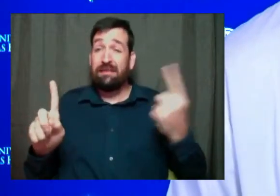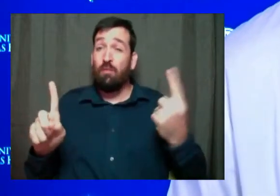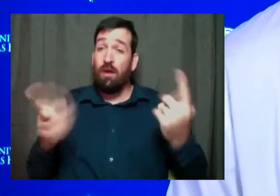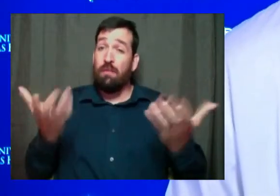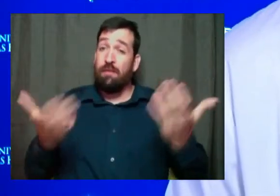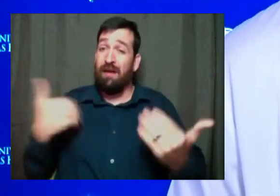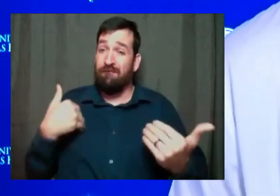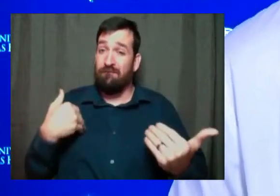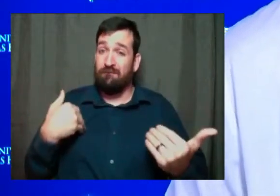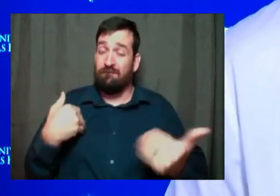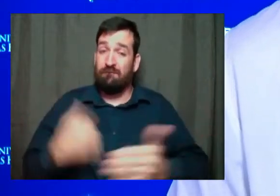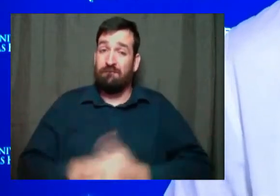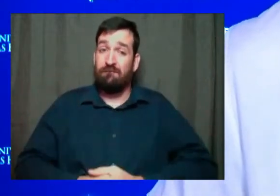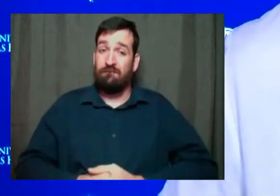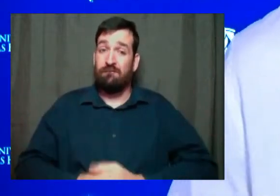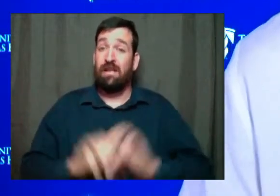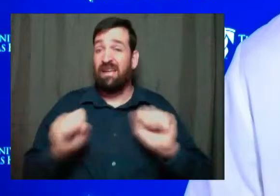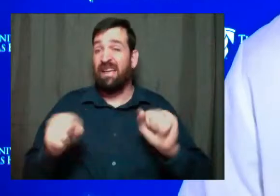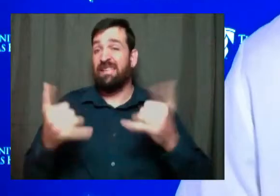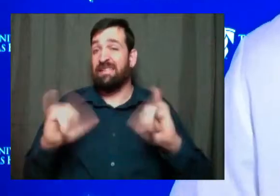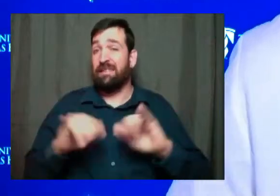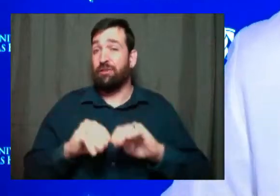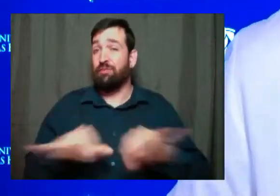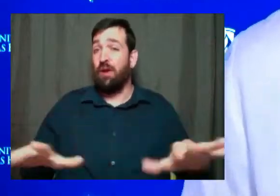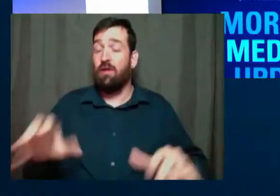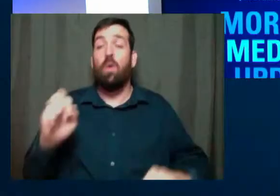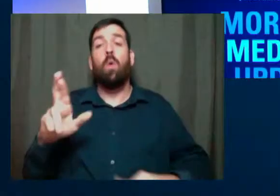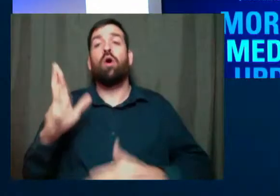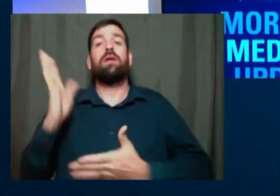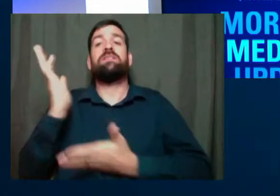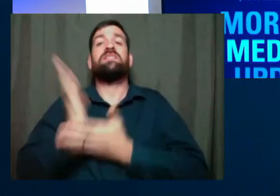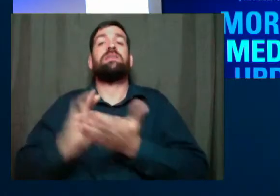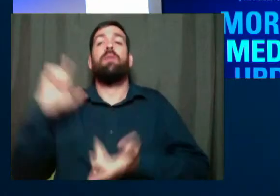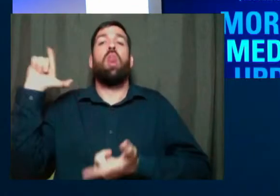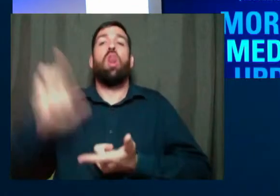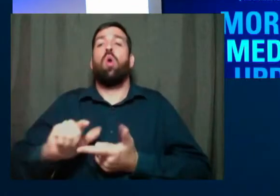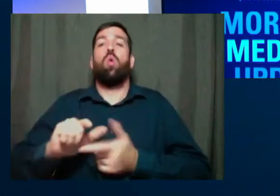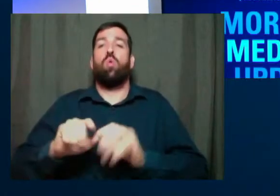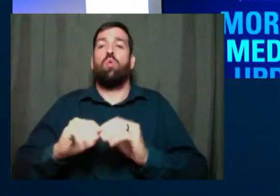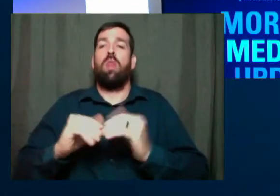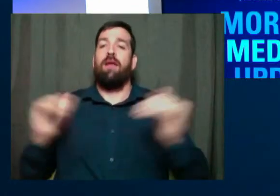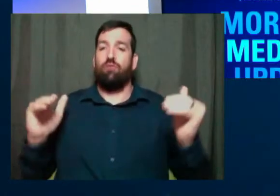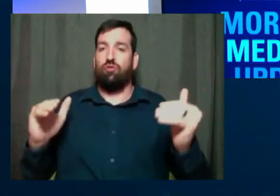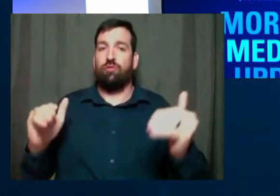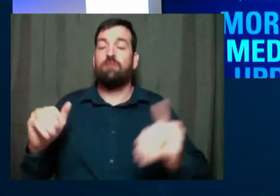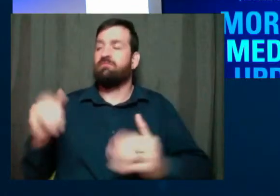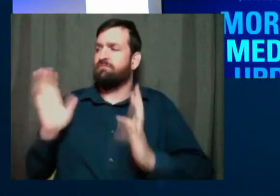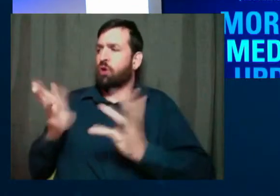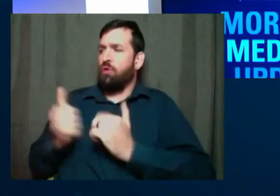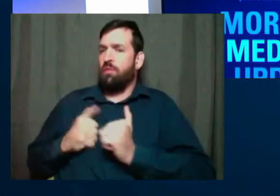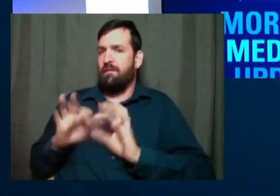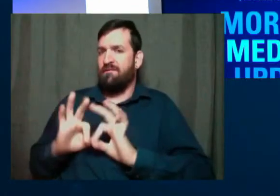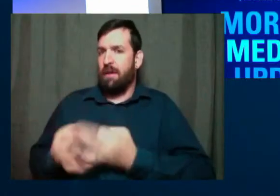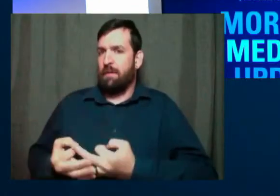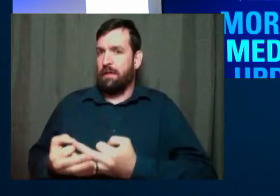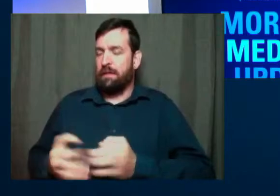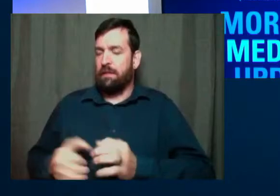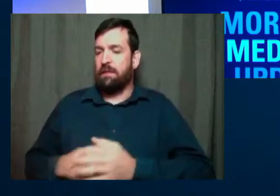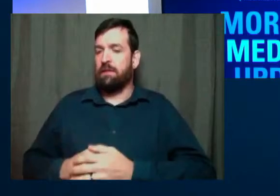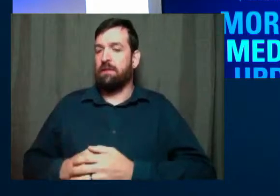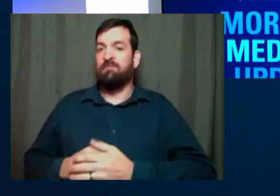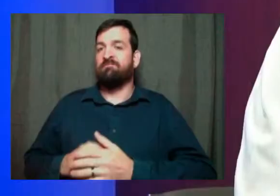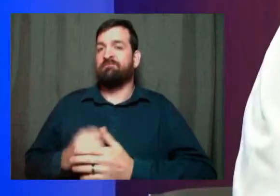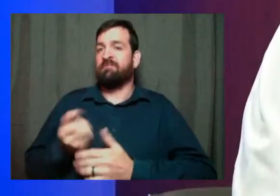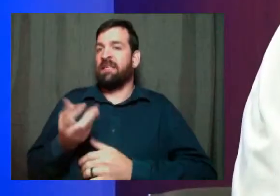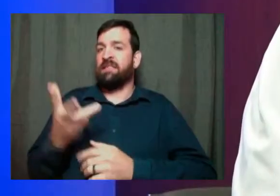able to still spread a little bit or have some low level of transmission. Yeah, I was trying to talk to one of my family members last night. There's for various reasons, a bunch of our family are